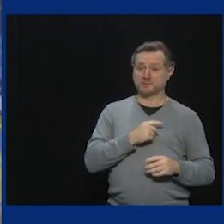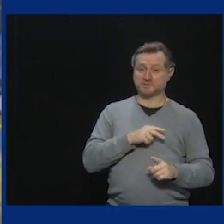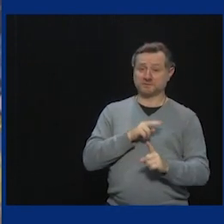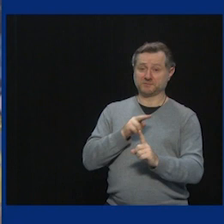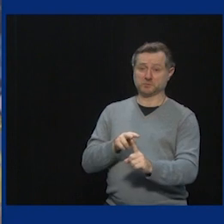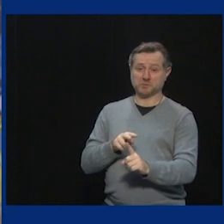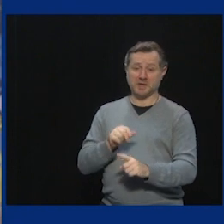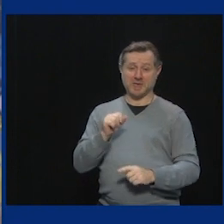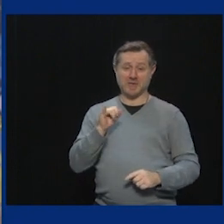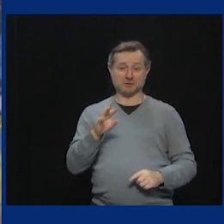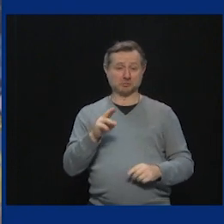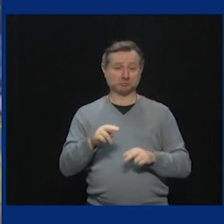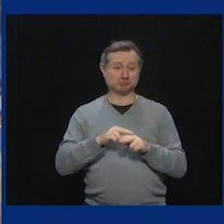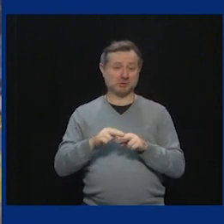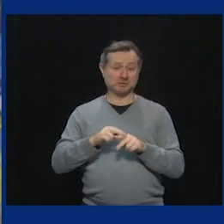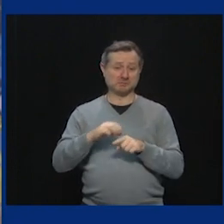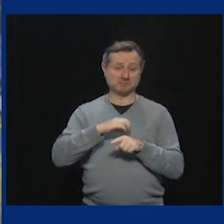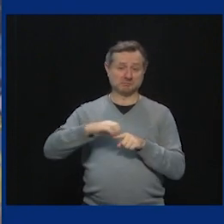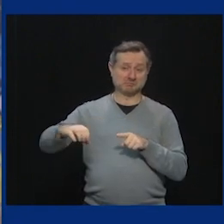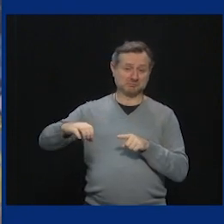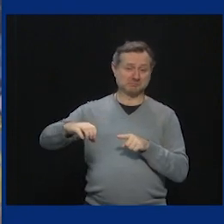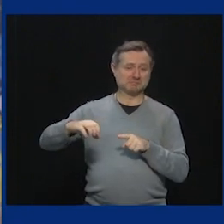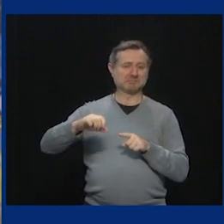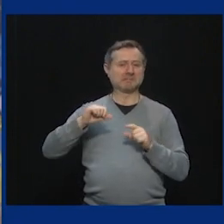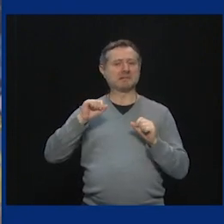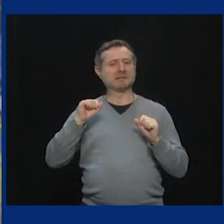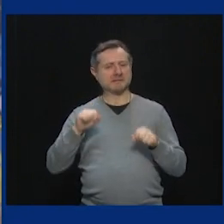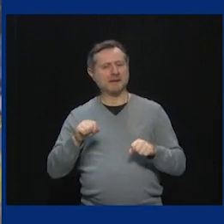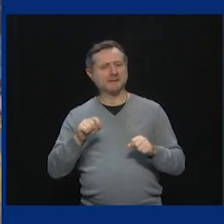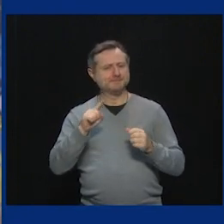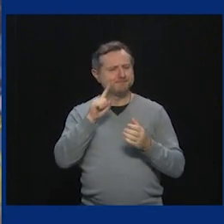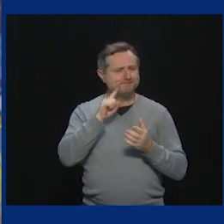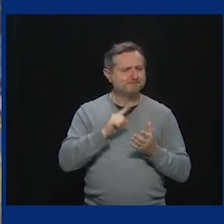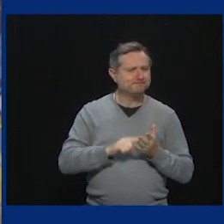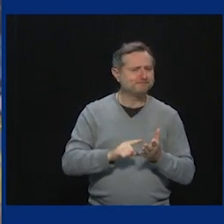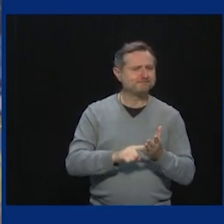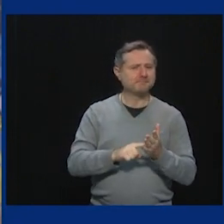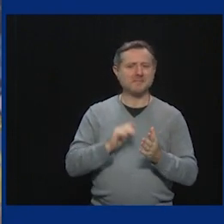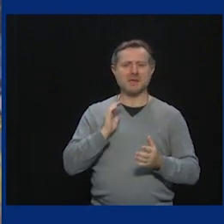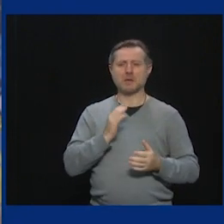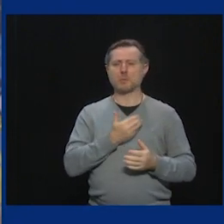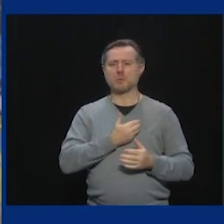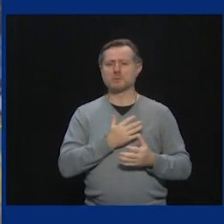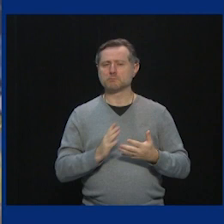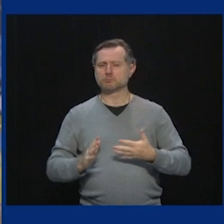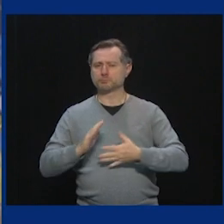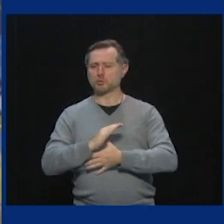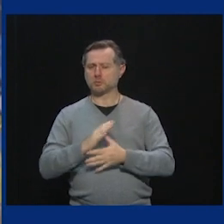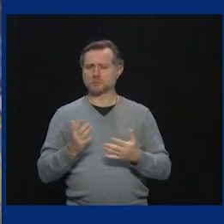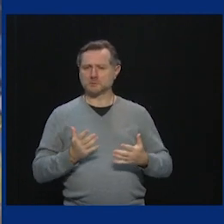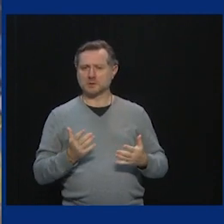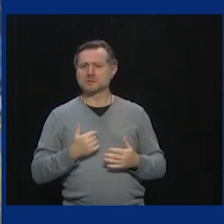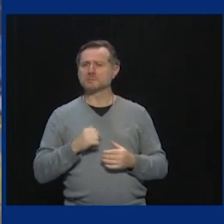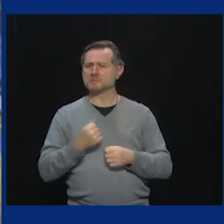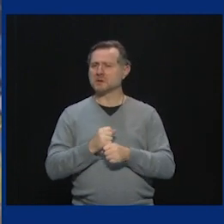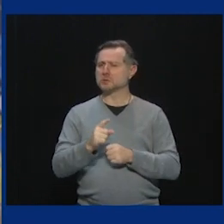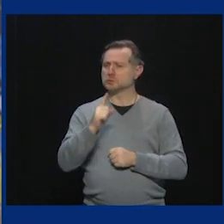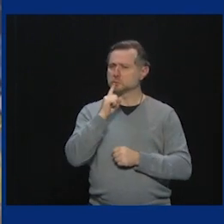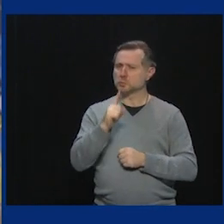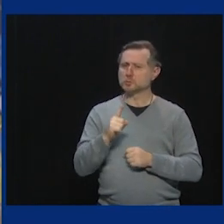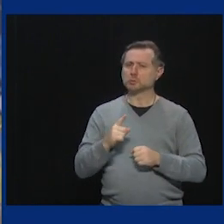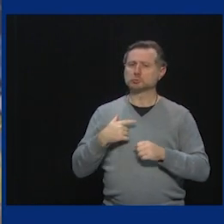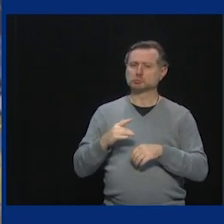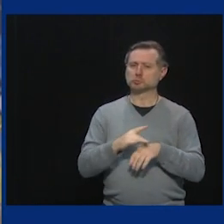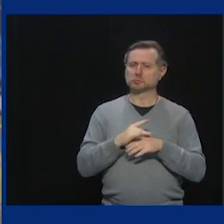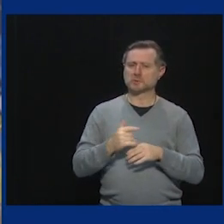something that can be examined in terms of our priorities right now. I need to make sure that we have the resources. Our funding